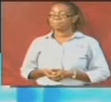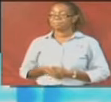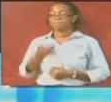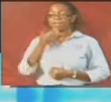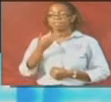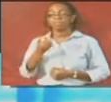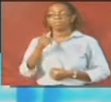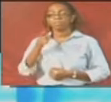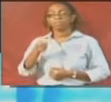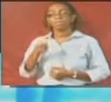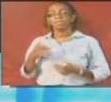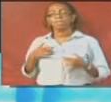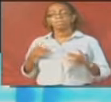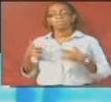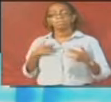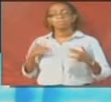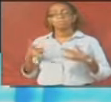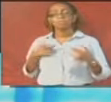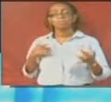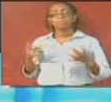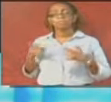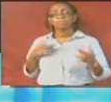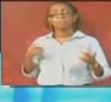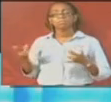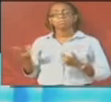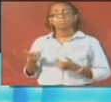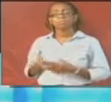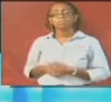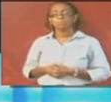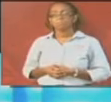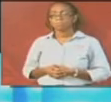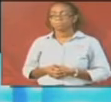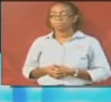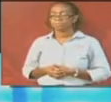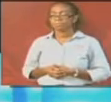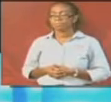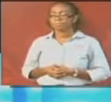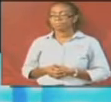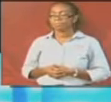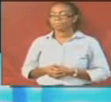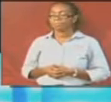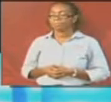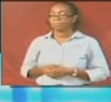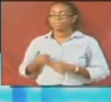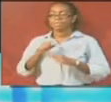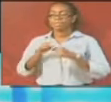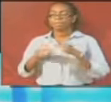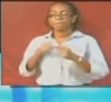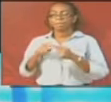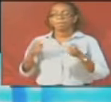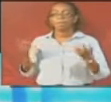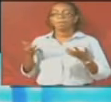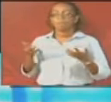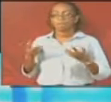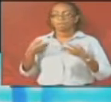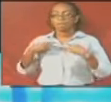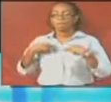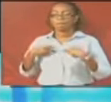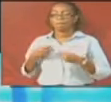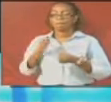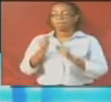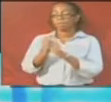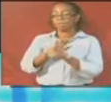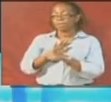over the potential of creating a pandemic within a pandemic as it pertains to the public health